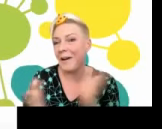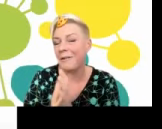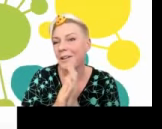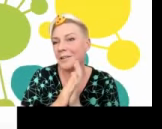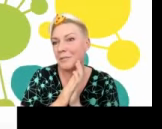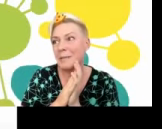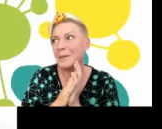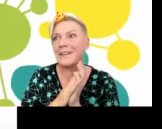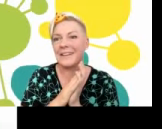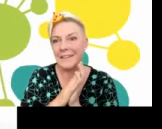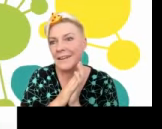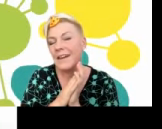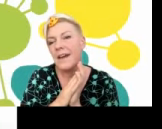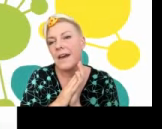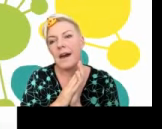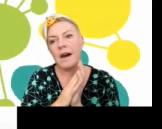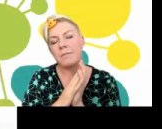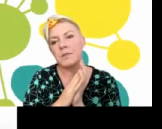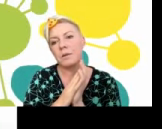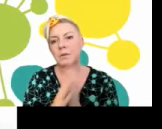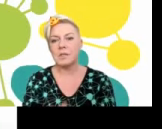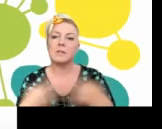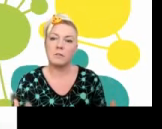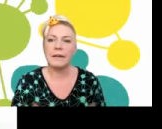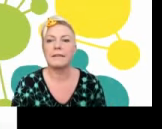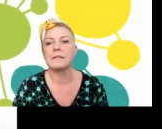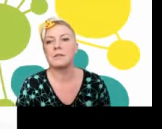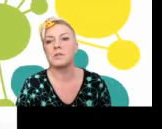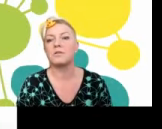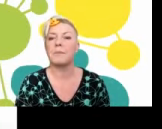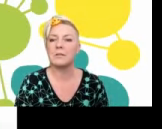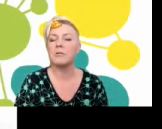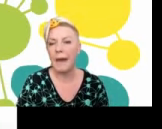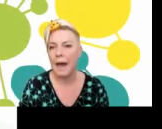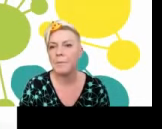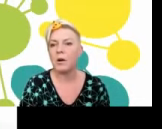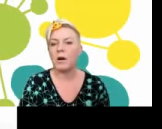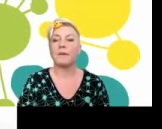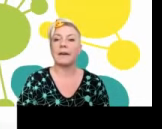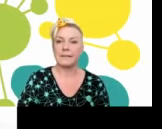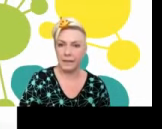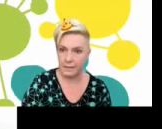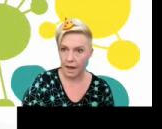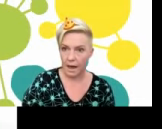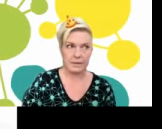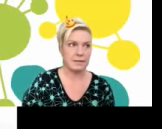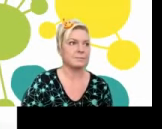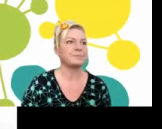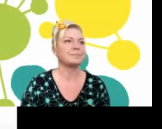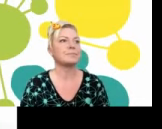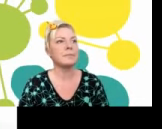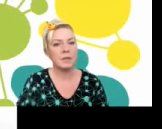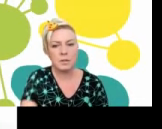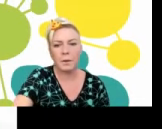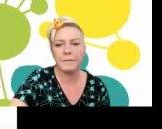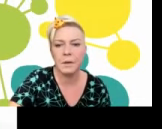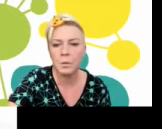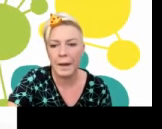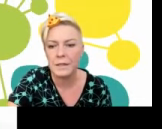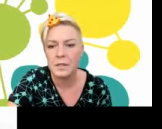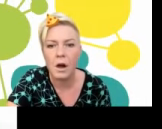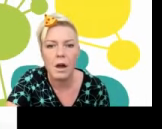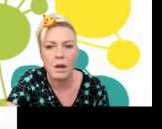actually how a lot of people learn. So we wanted to create this sort of mental map of ASL signs. So